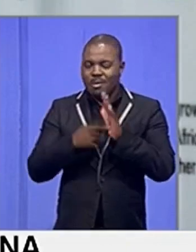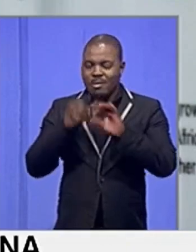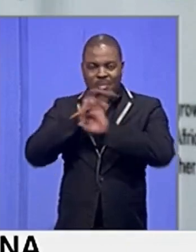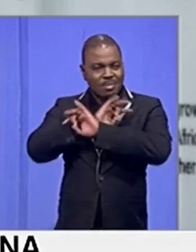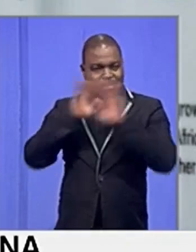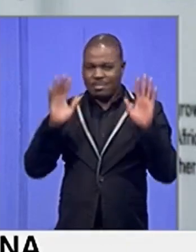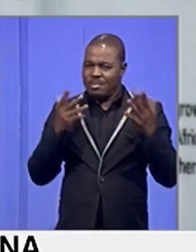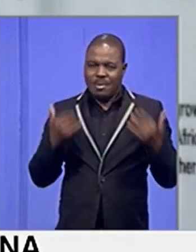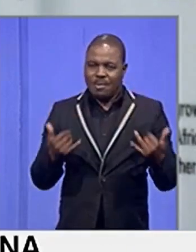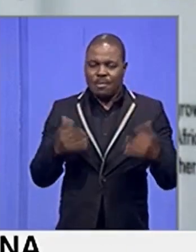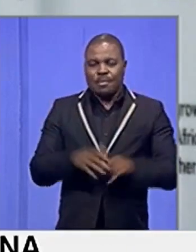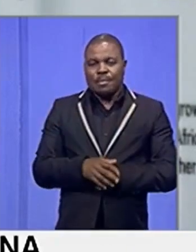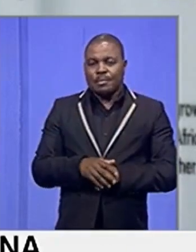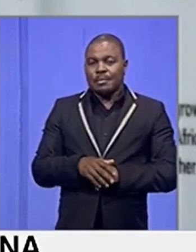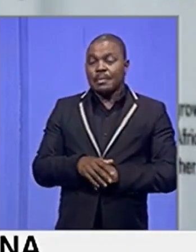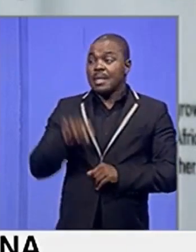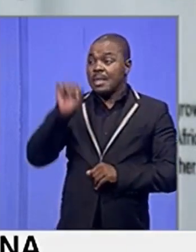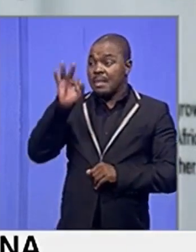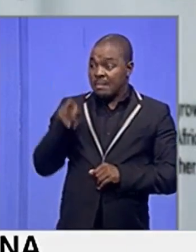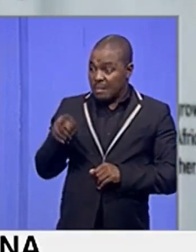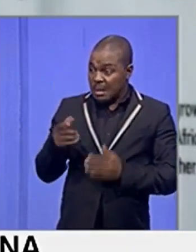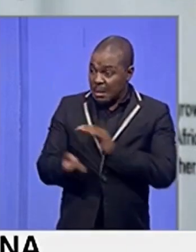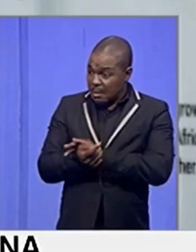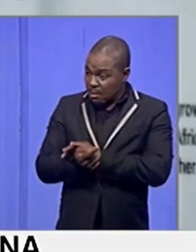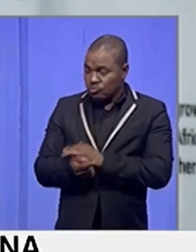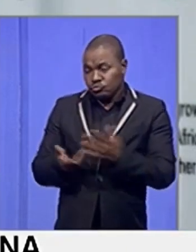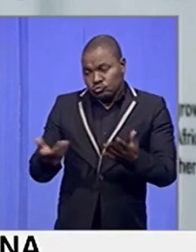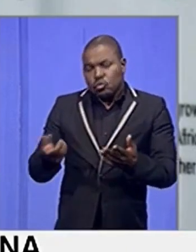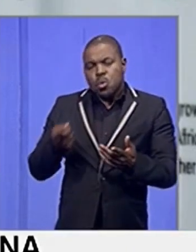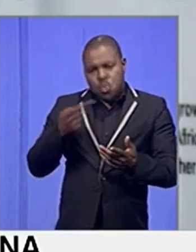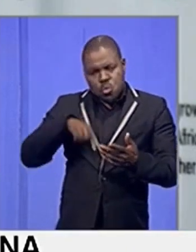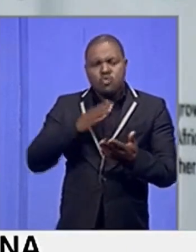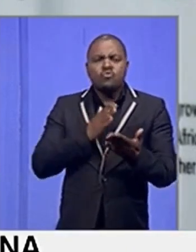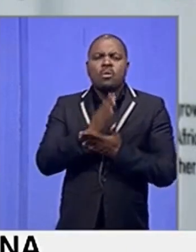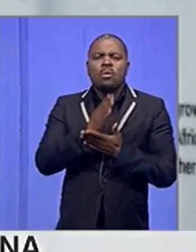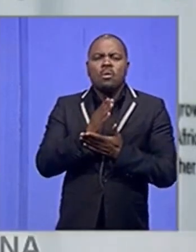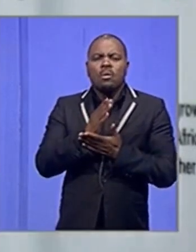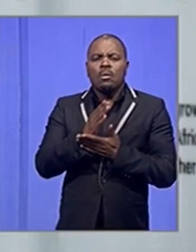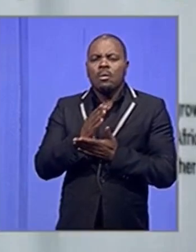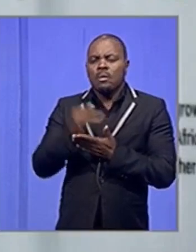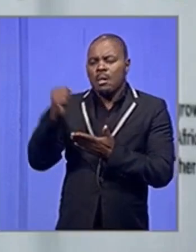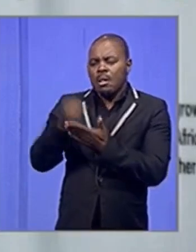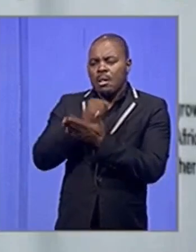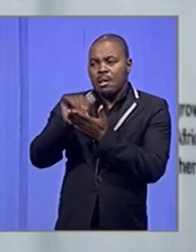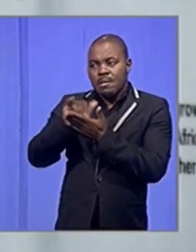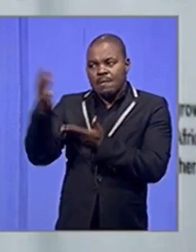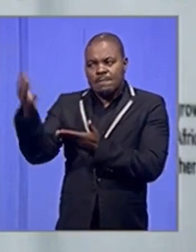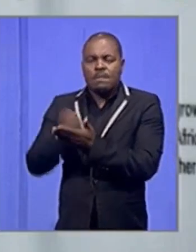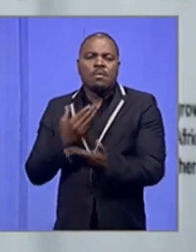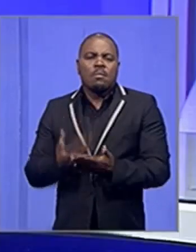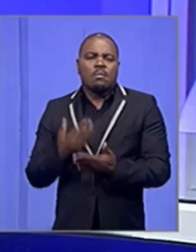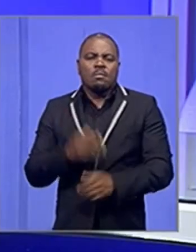that regard, that if that is the case, then we have got the right to revoke that ID.